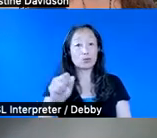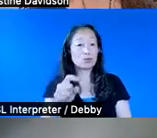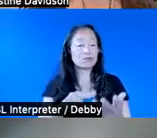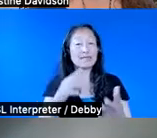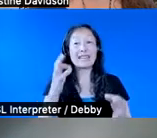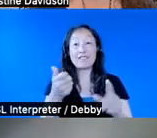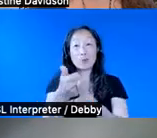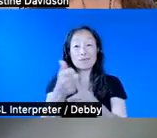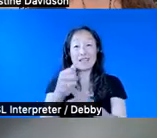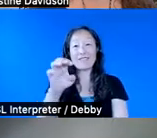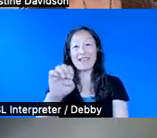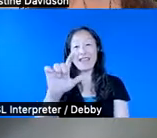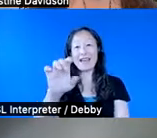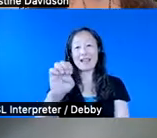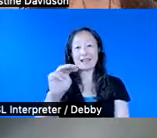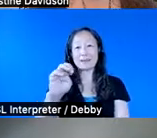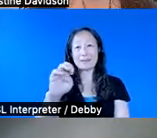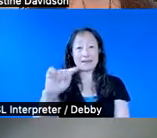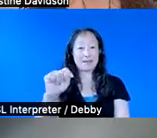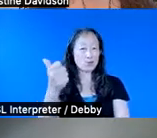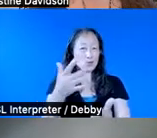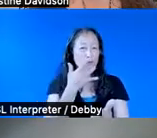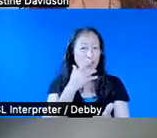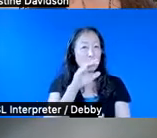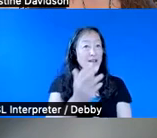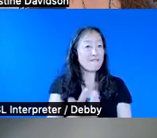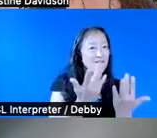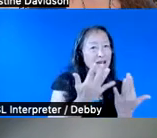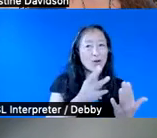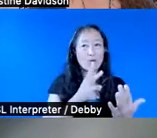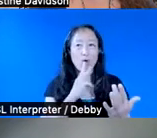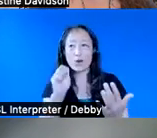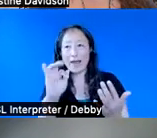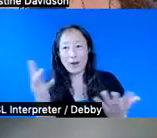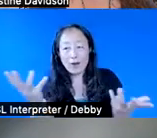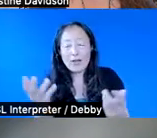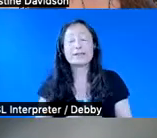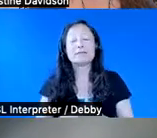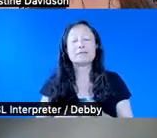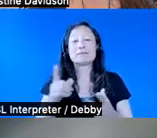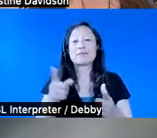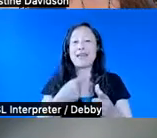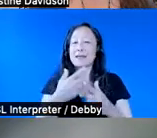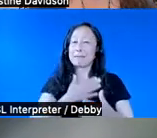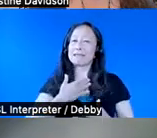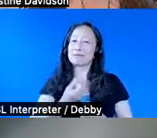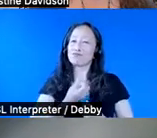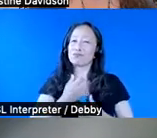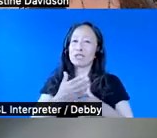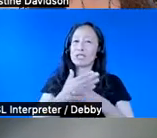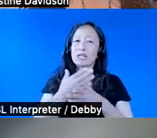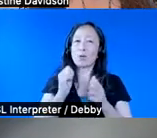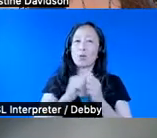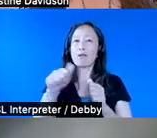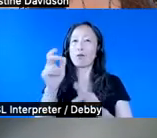air? And then share with folks why you chose a Native-focused 40-hour sexual assault advocacy